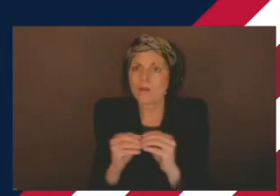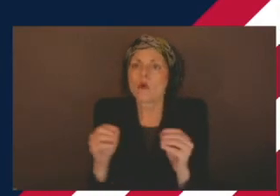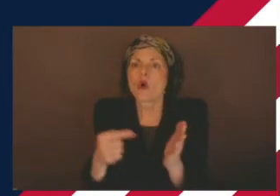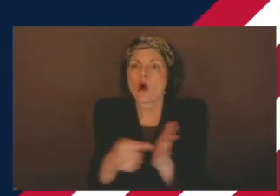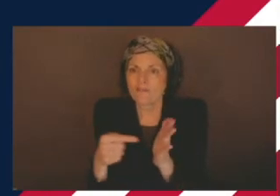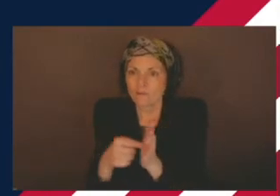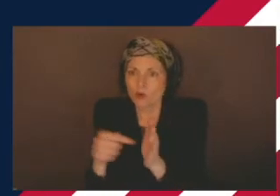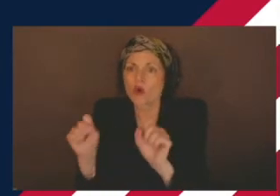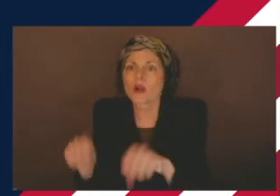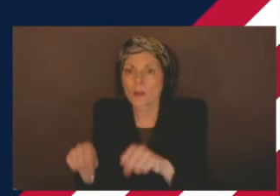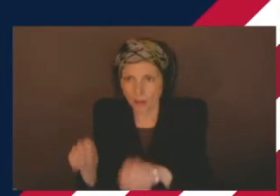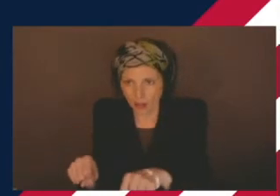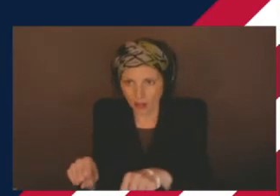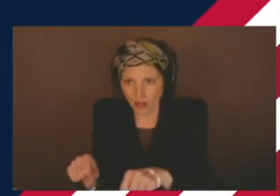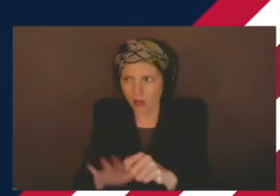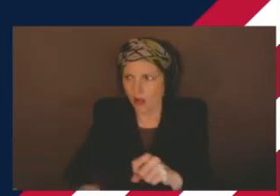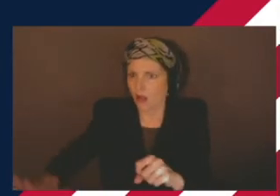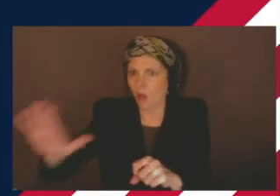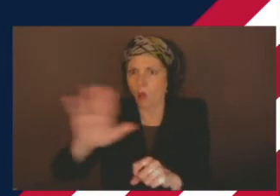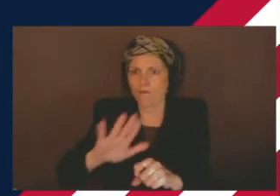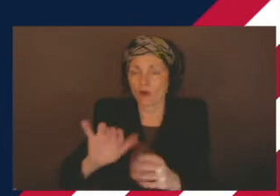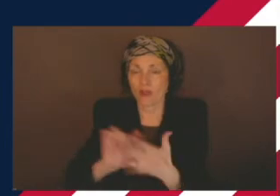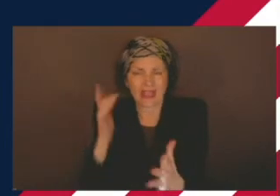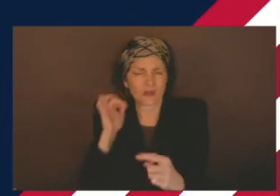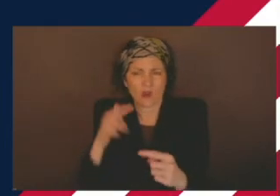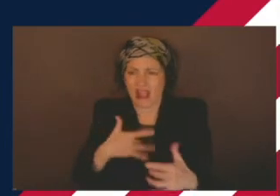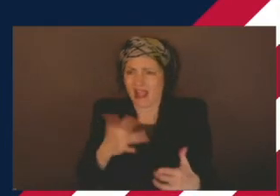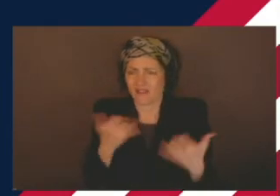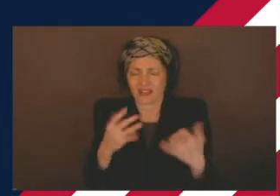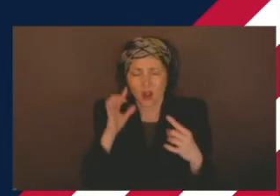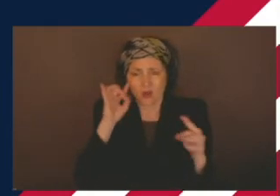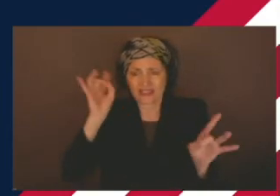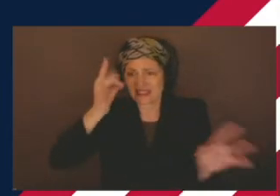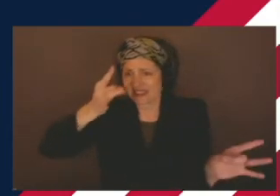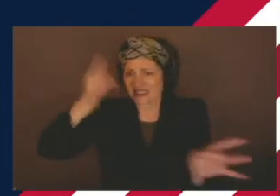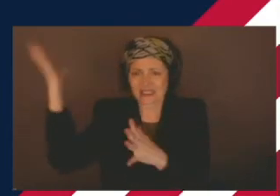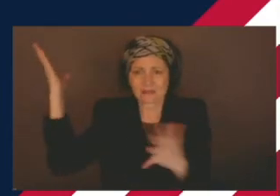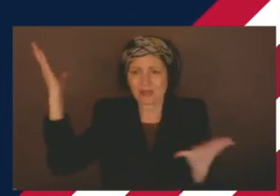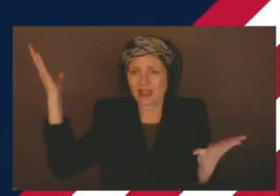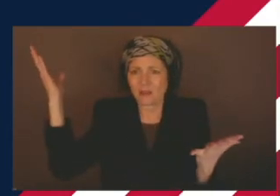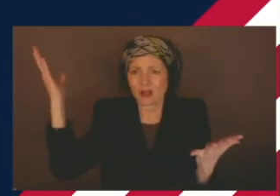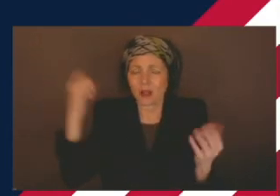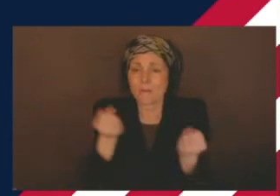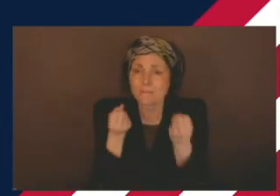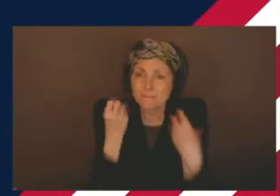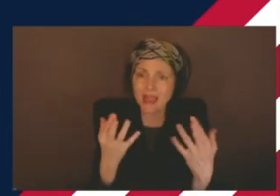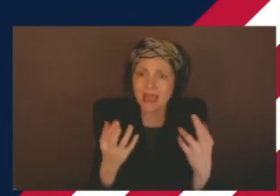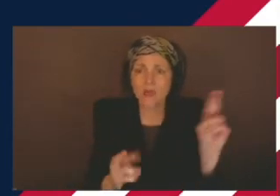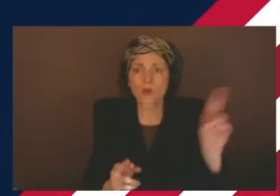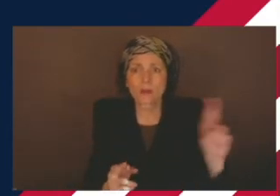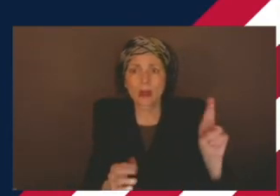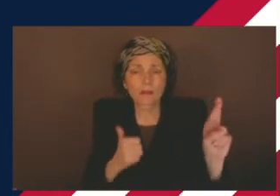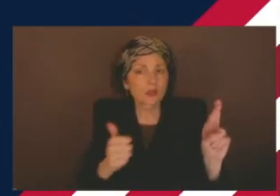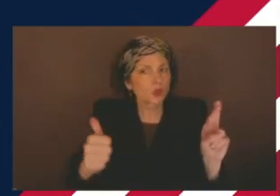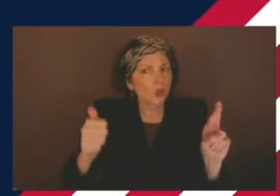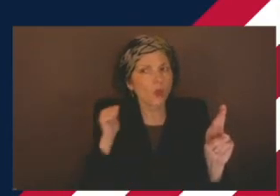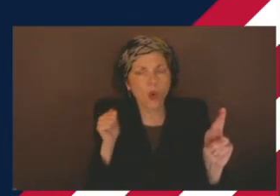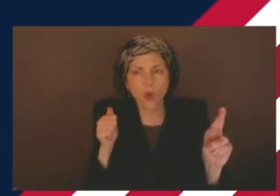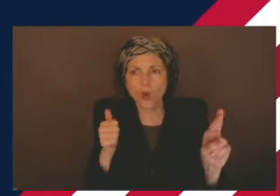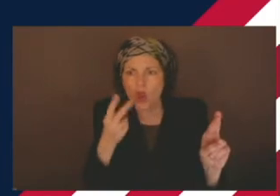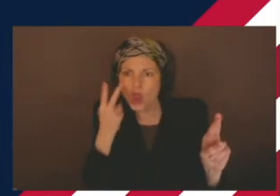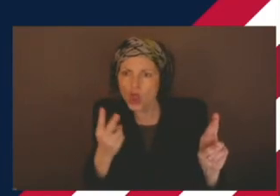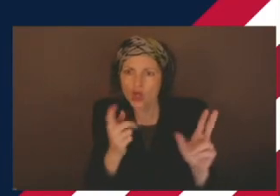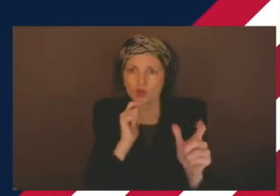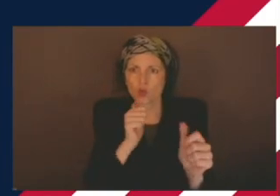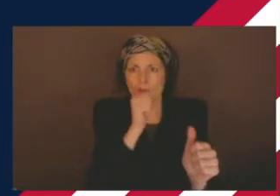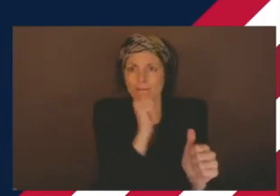think it's despicable that so many Republicans won't look at passing common sense pieces